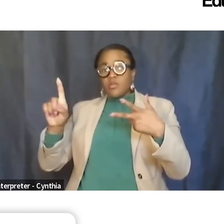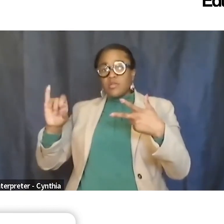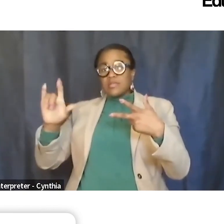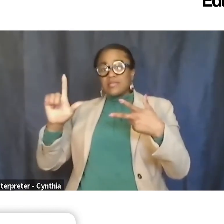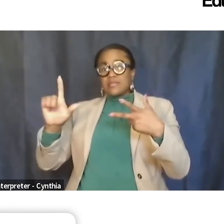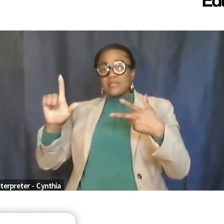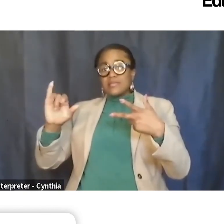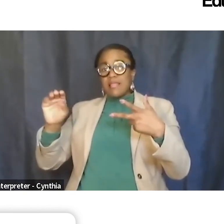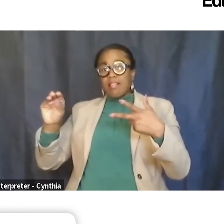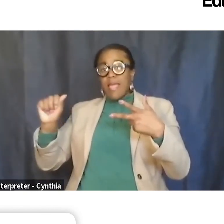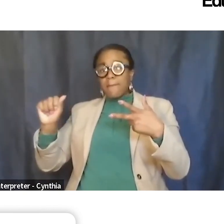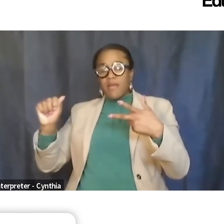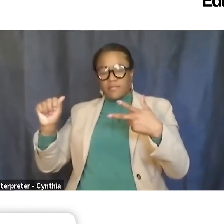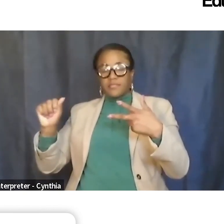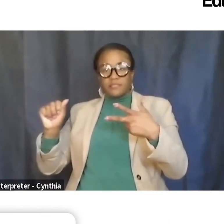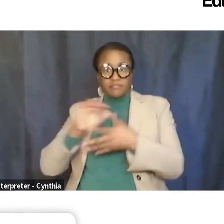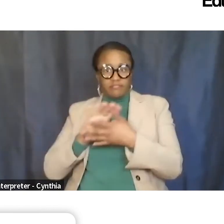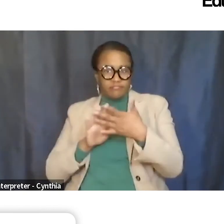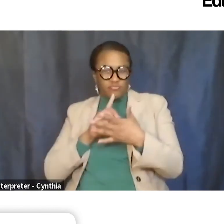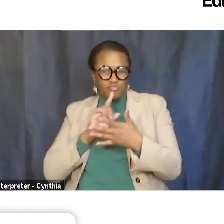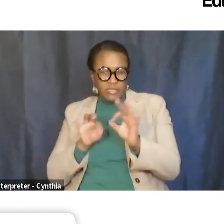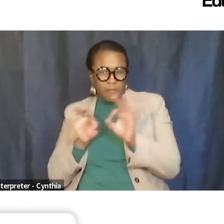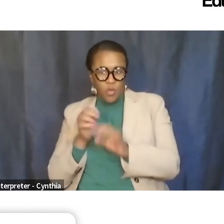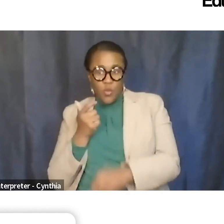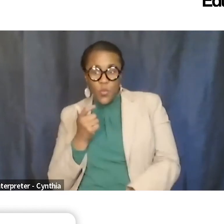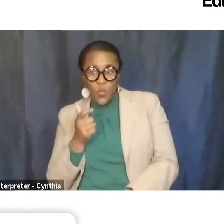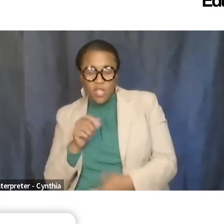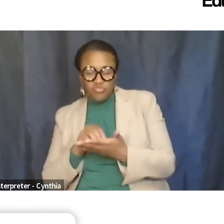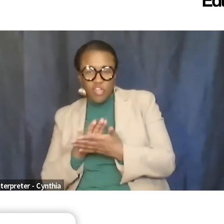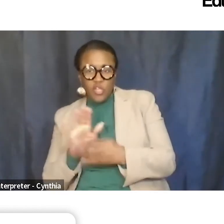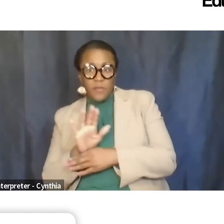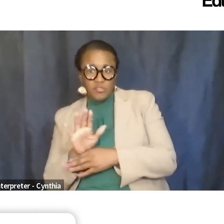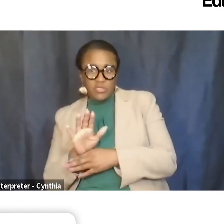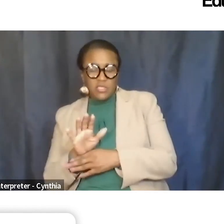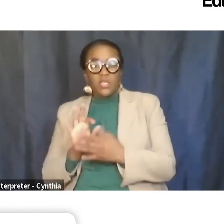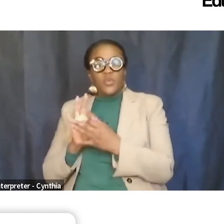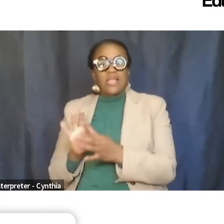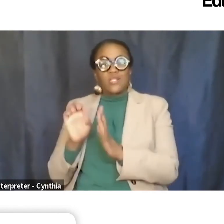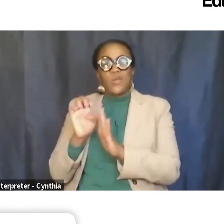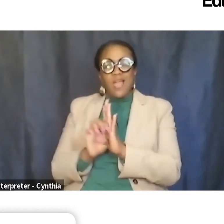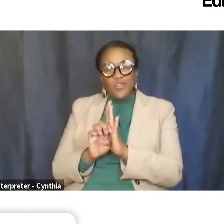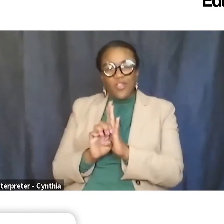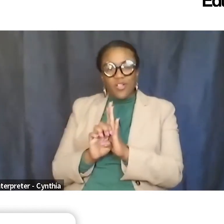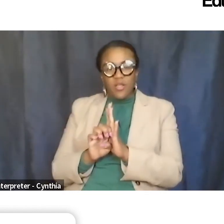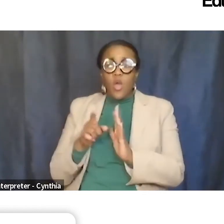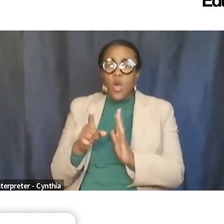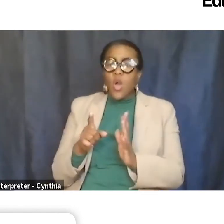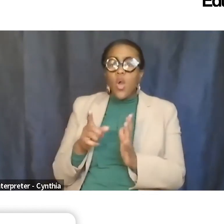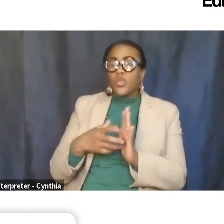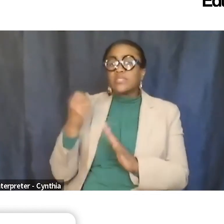that we're talking about. And the things that really get people going is the ethical elements of things of, oh, you're taking my